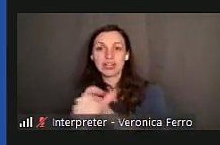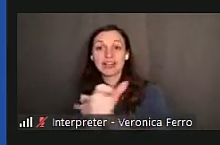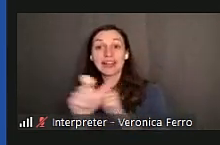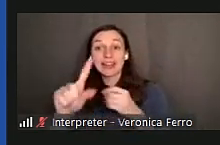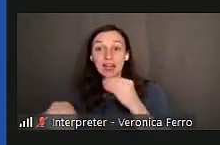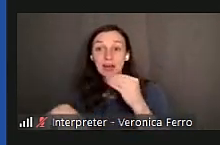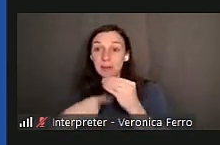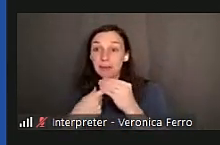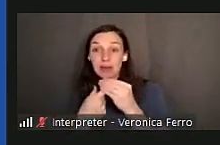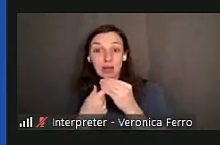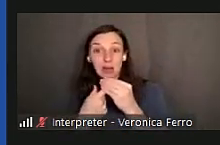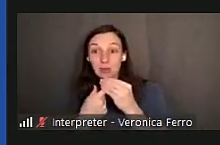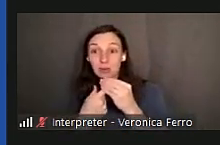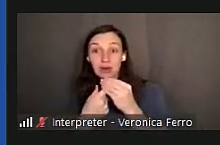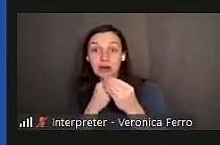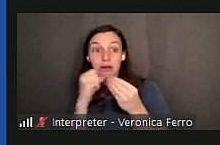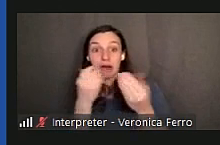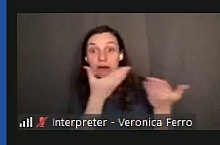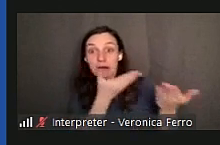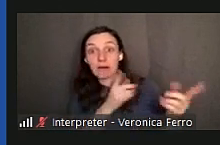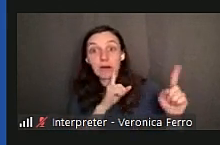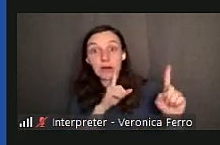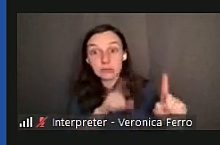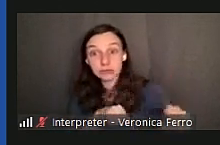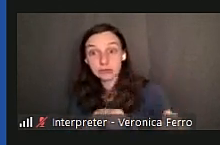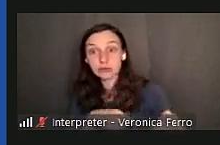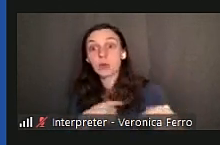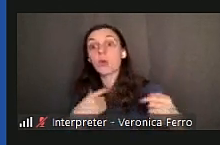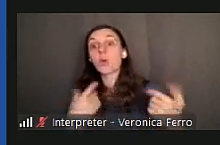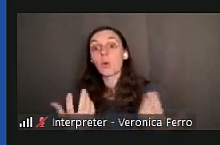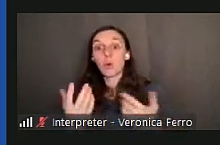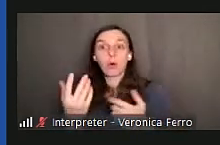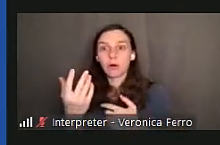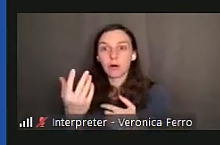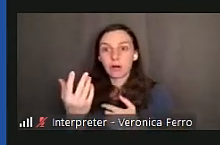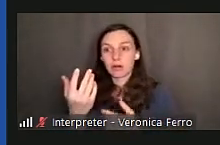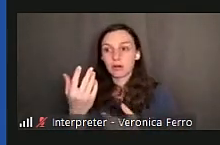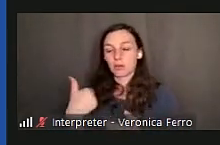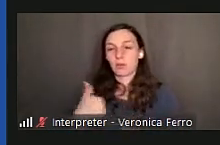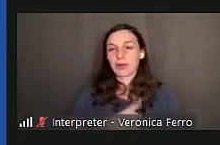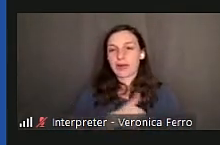any questions that cannot be answered here, feel free to email us at